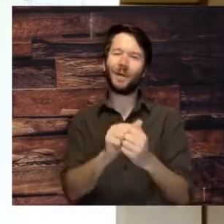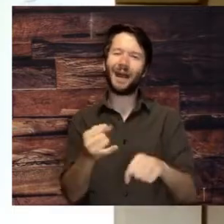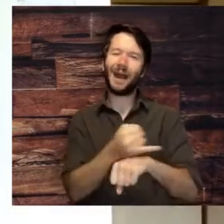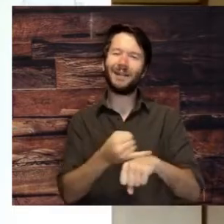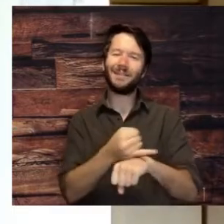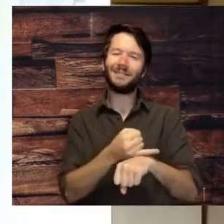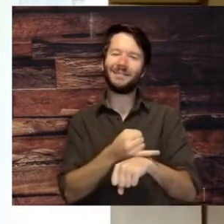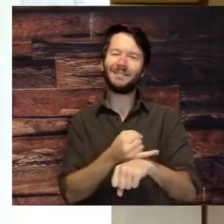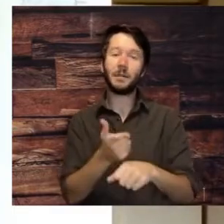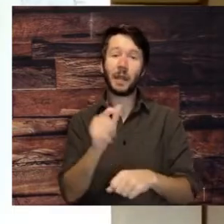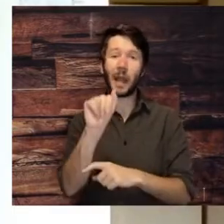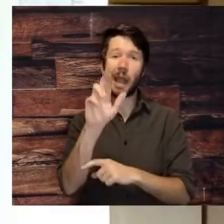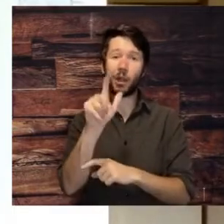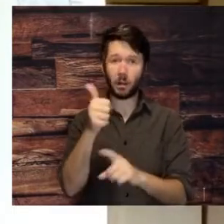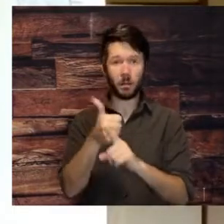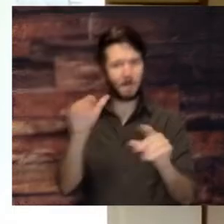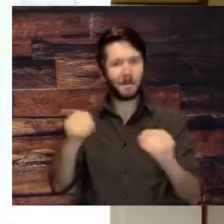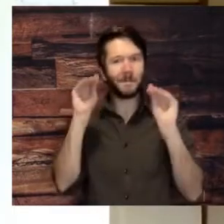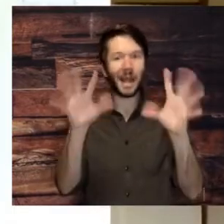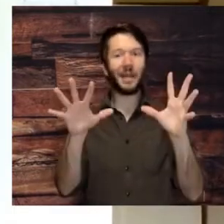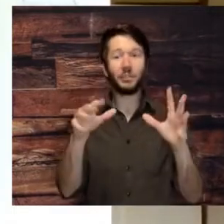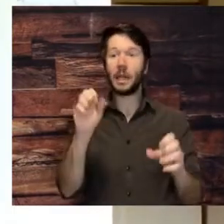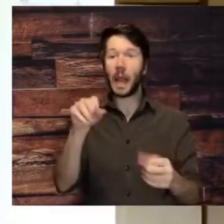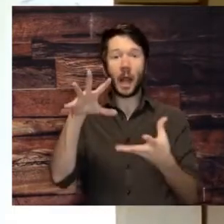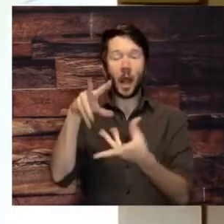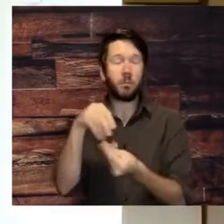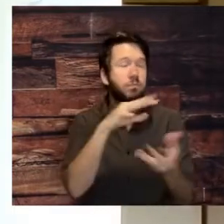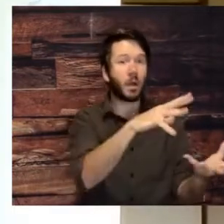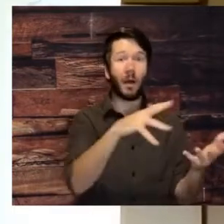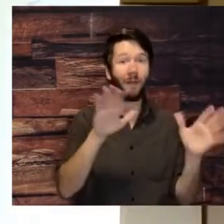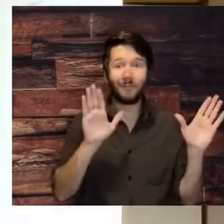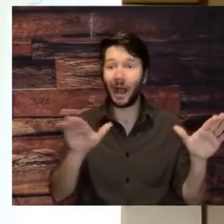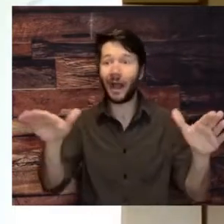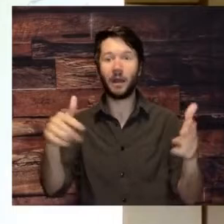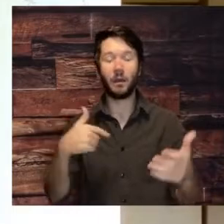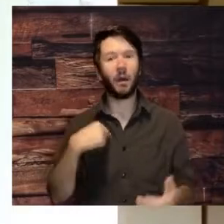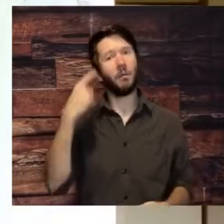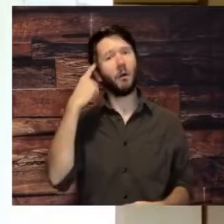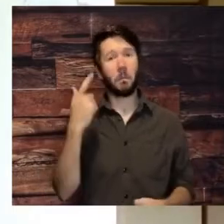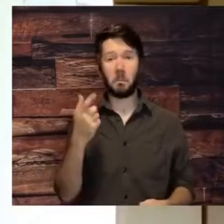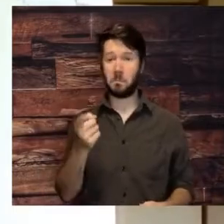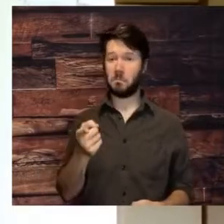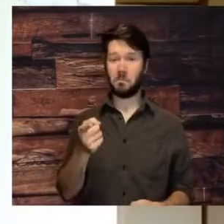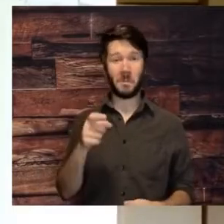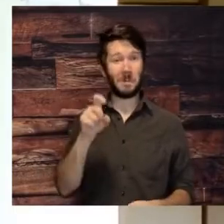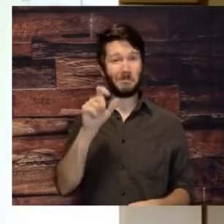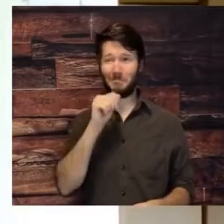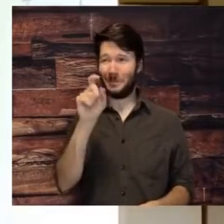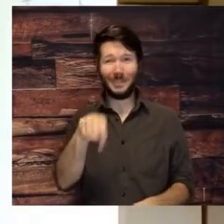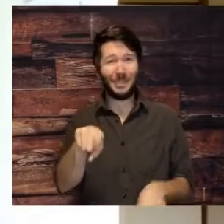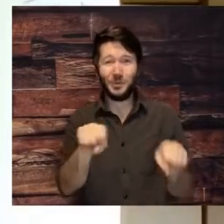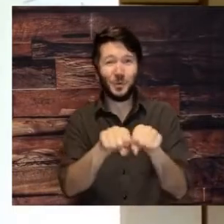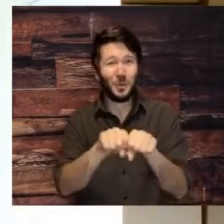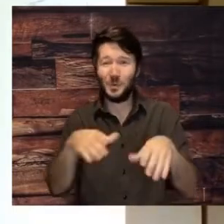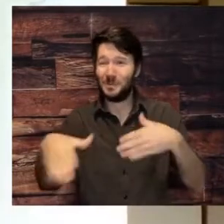the island. Ariel is magical, and she can teleport and fly, so I thought she wouldn't really